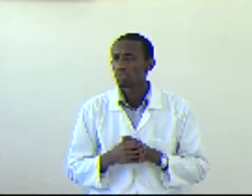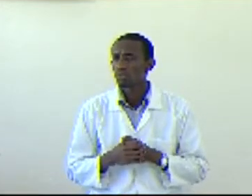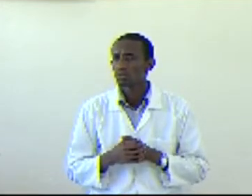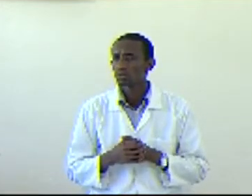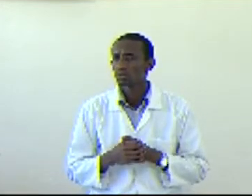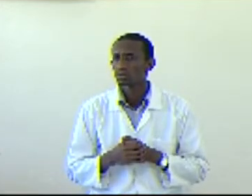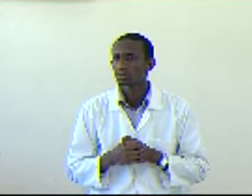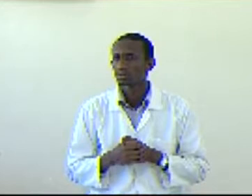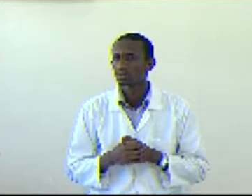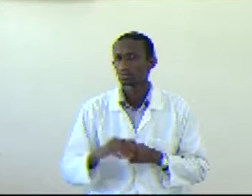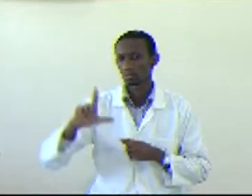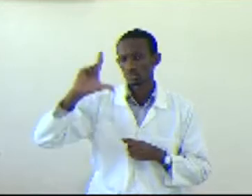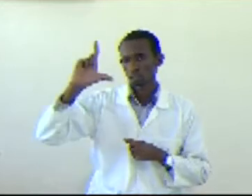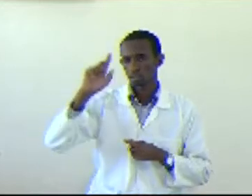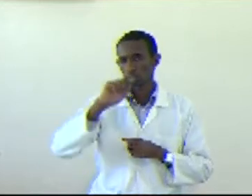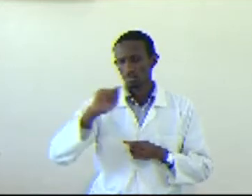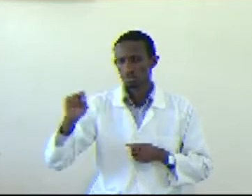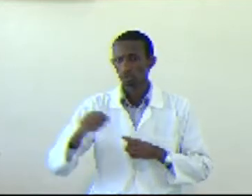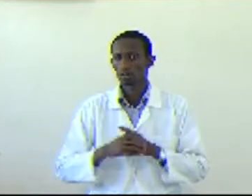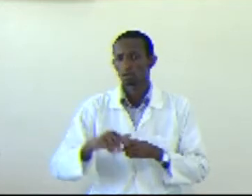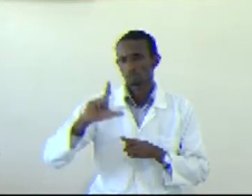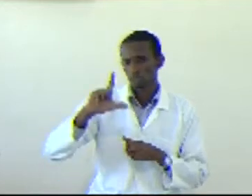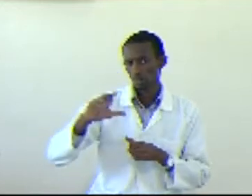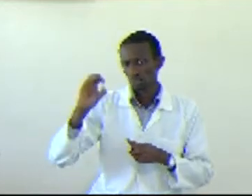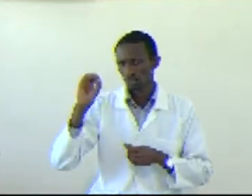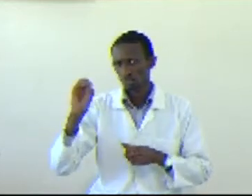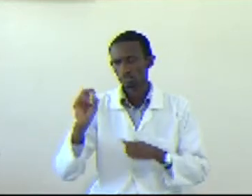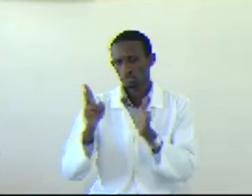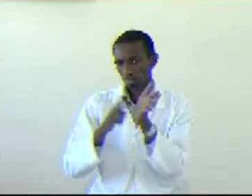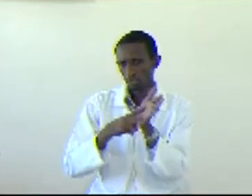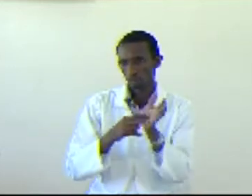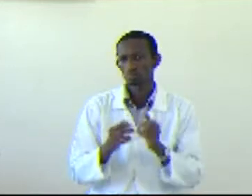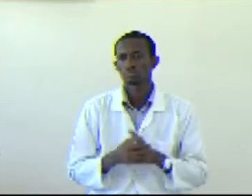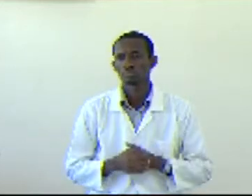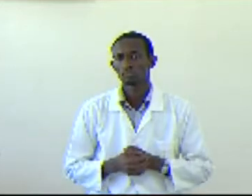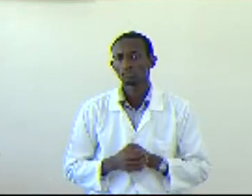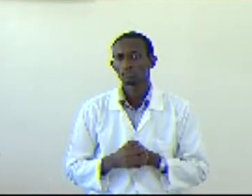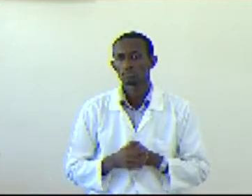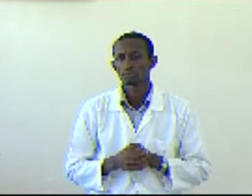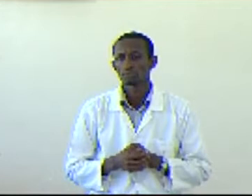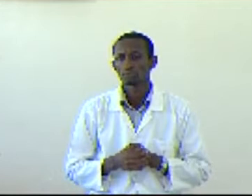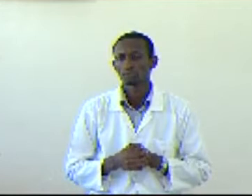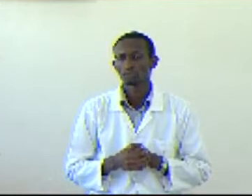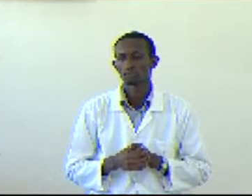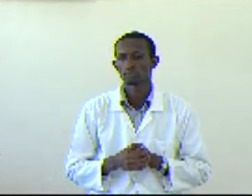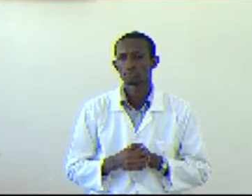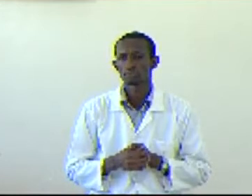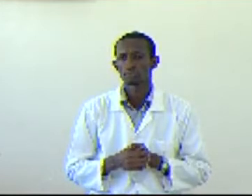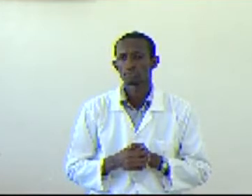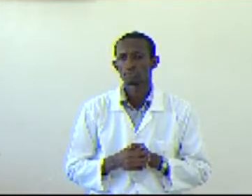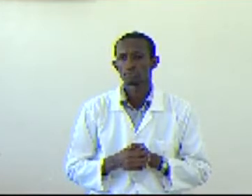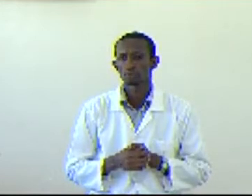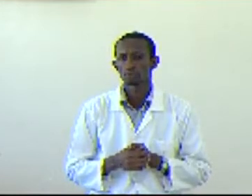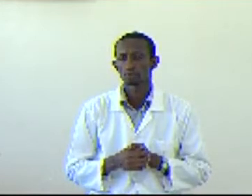L over L0 equals to, this we close multiply,